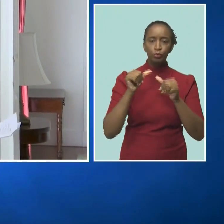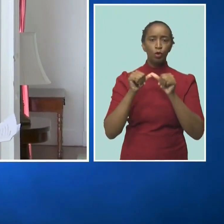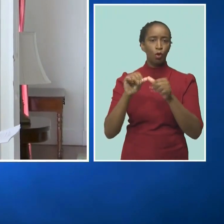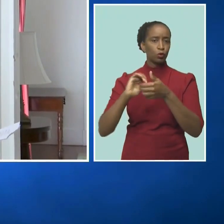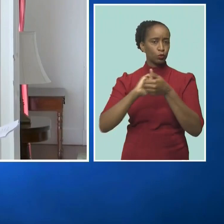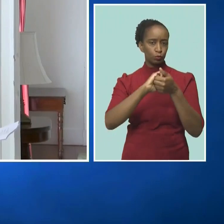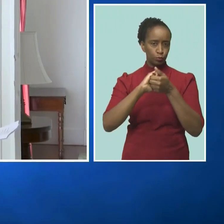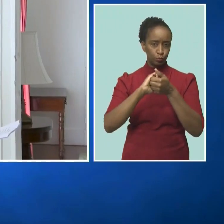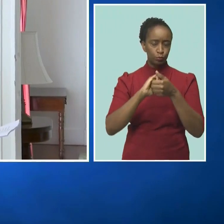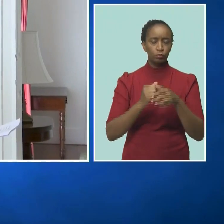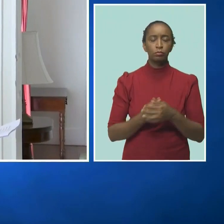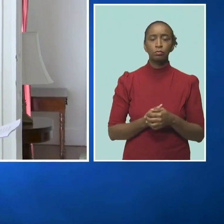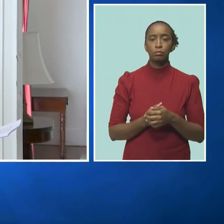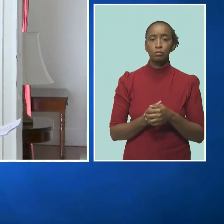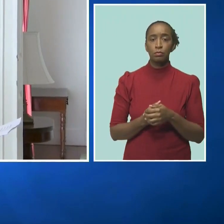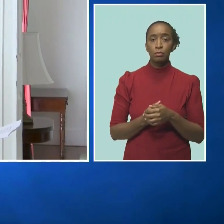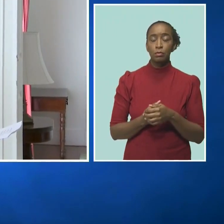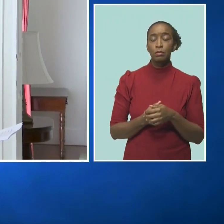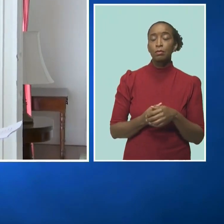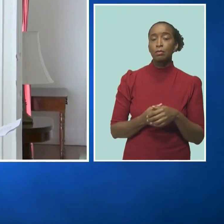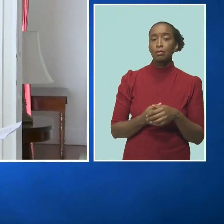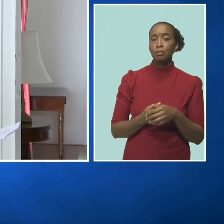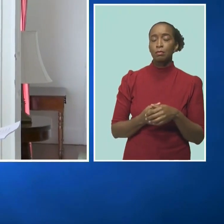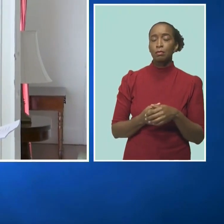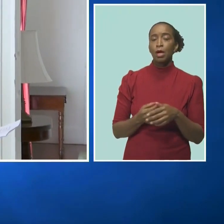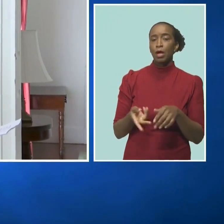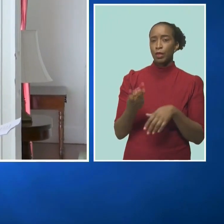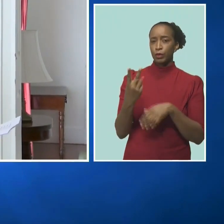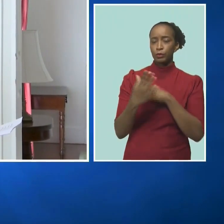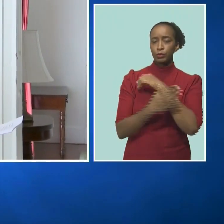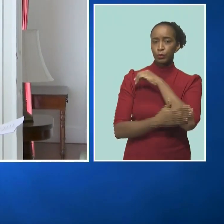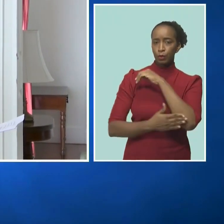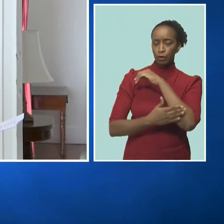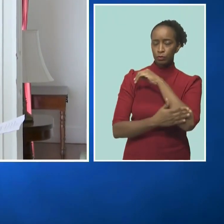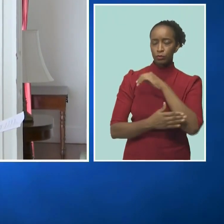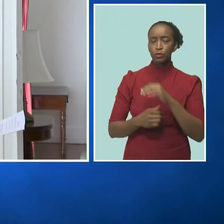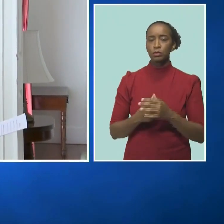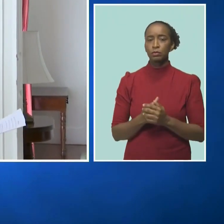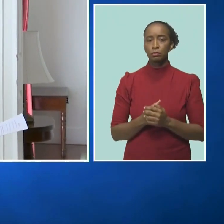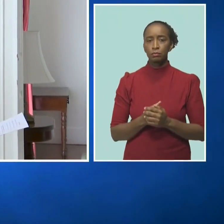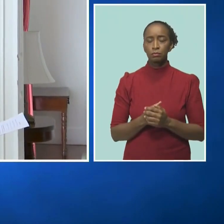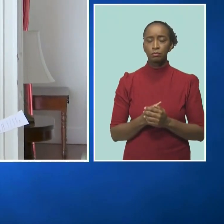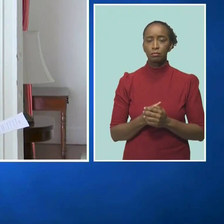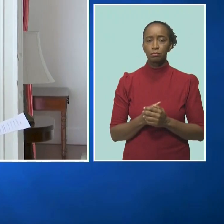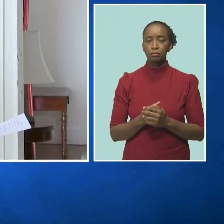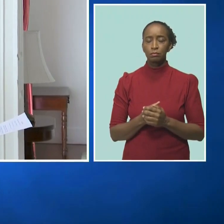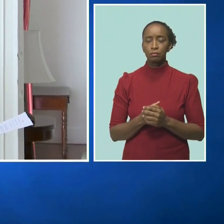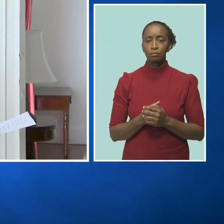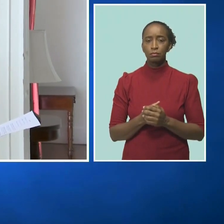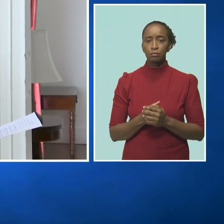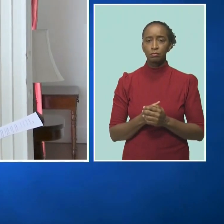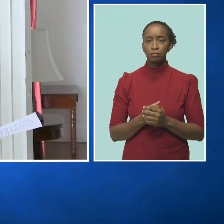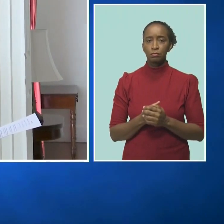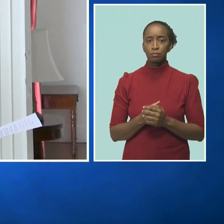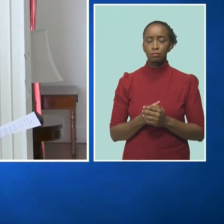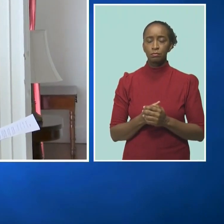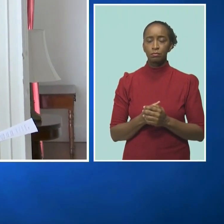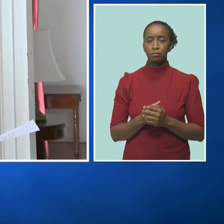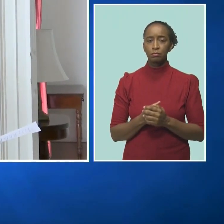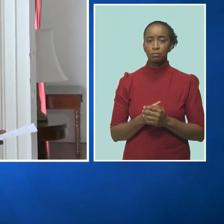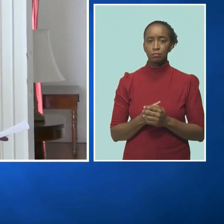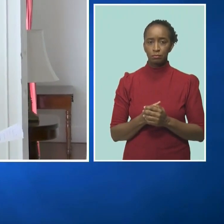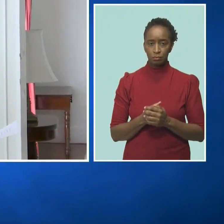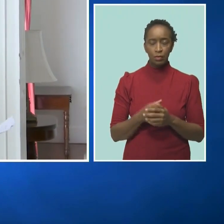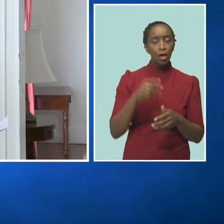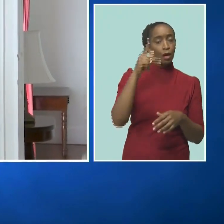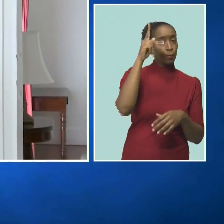two countries have reached new heights under the present charismatic leaderships of Honorable Prime Minister Modi and